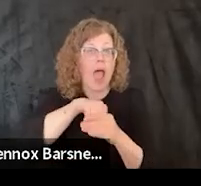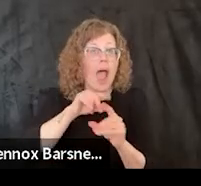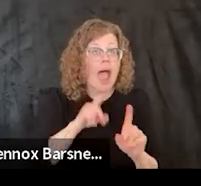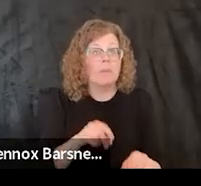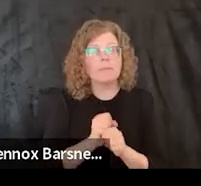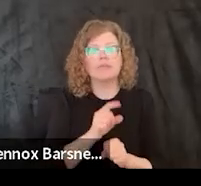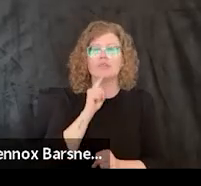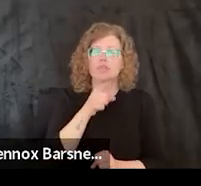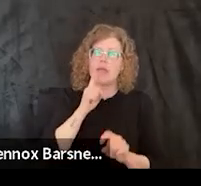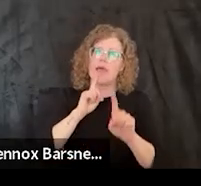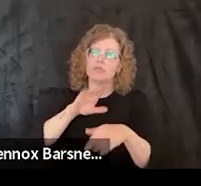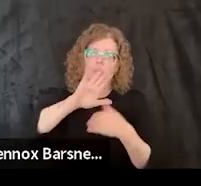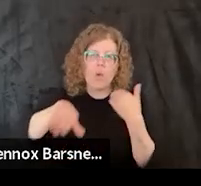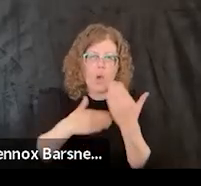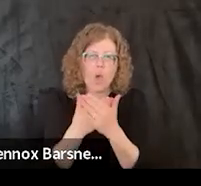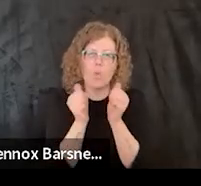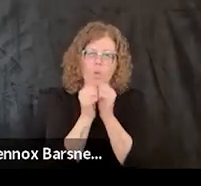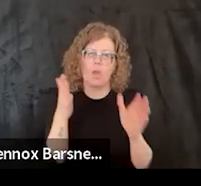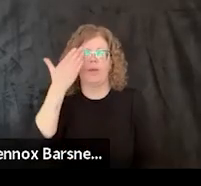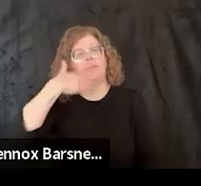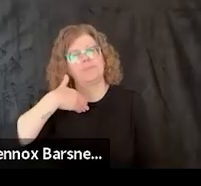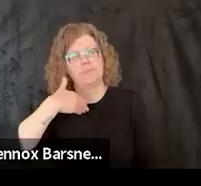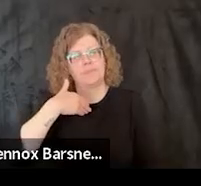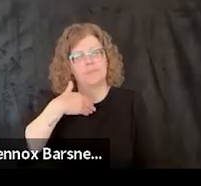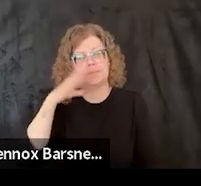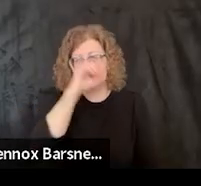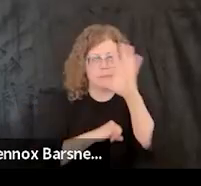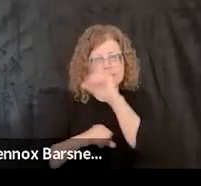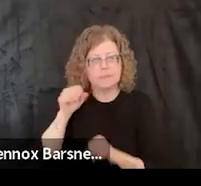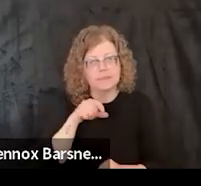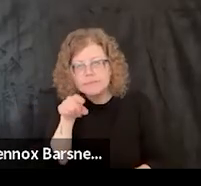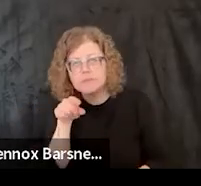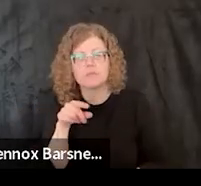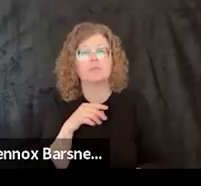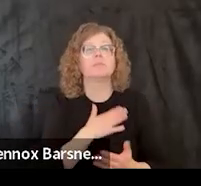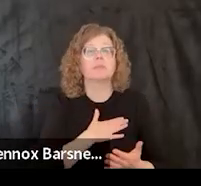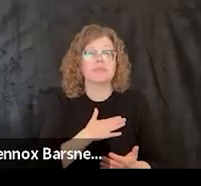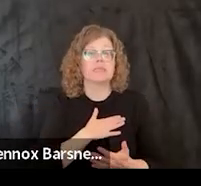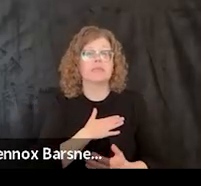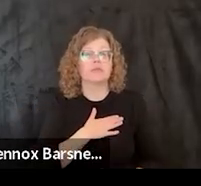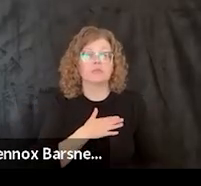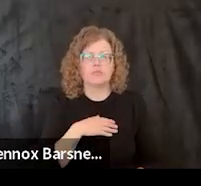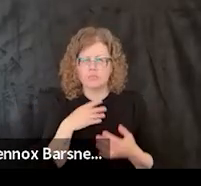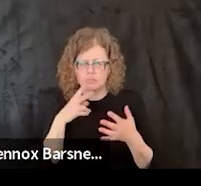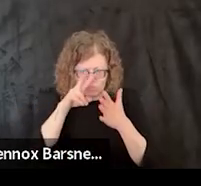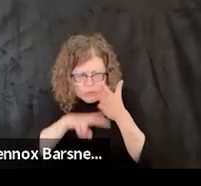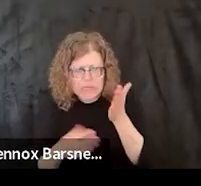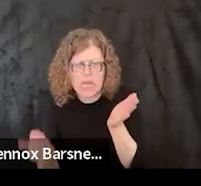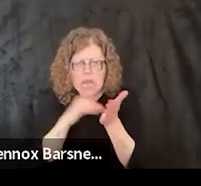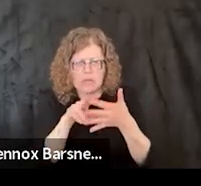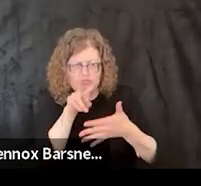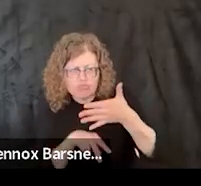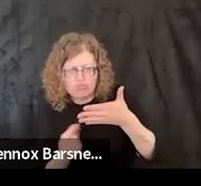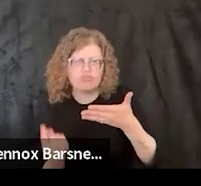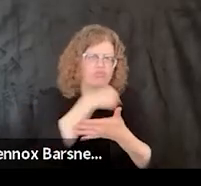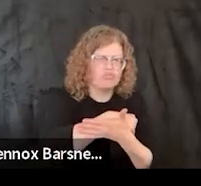anything. Be sure to do a last edit or read over and test your links and uploads to ensure they are correct and working